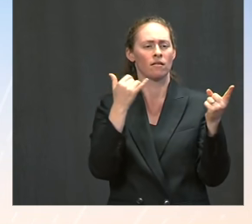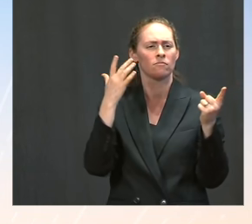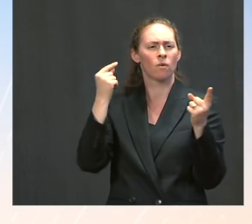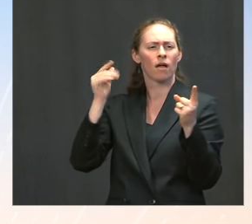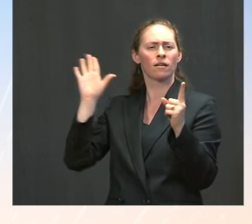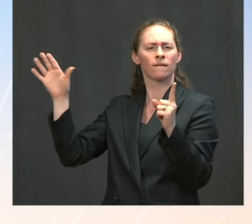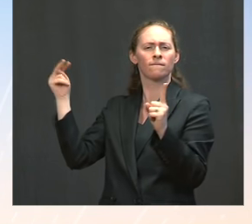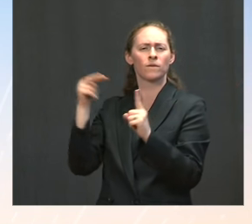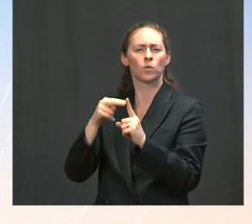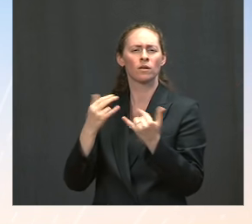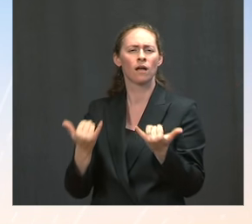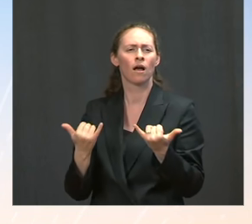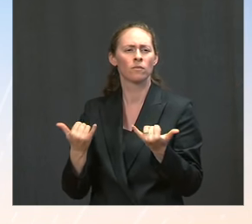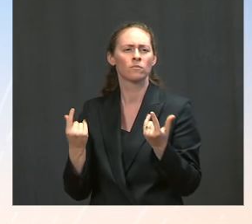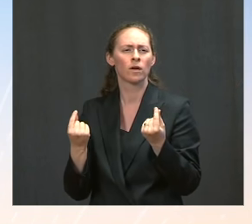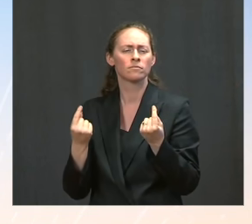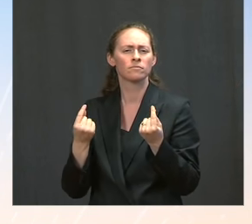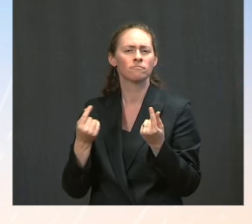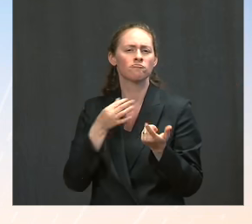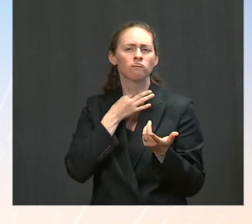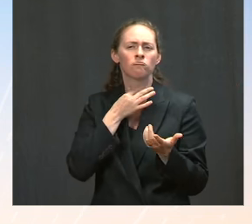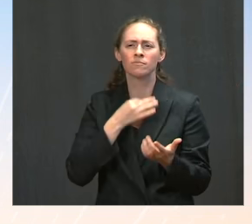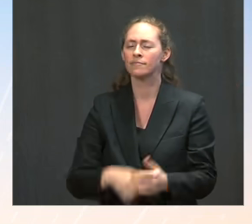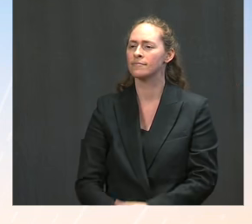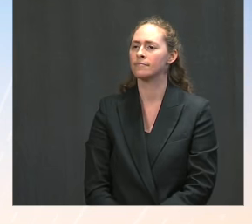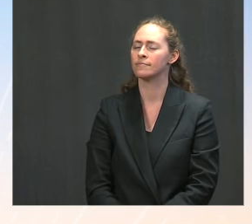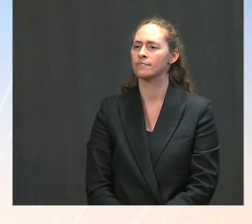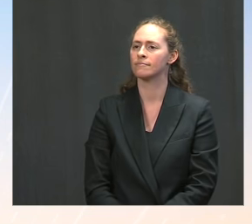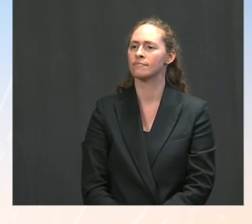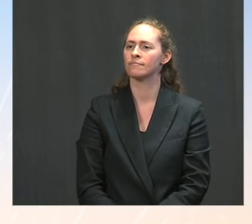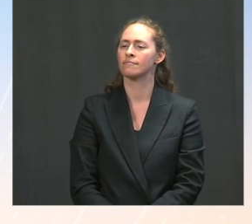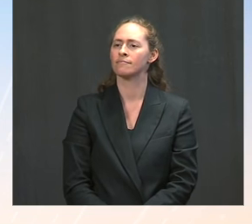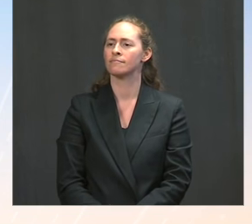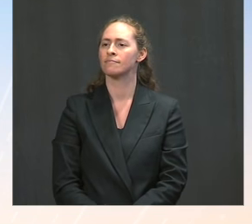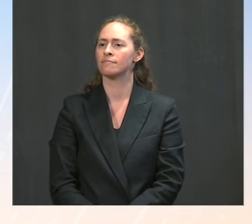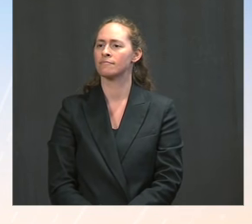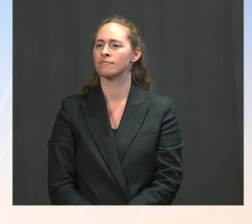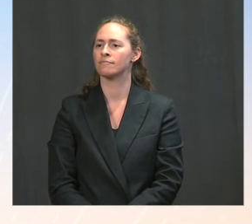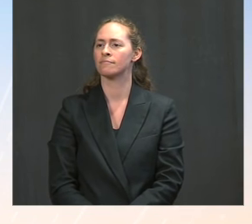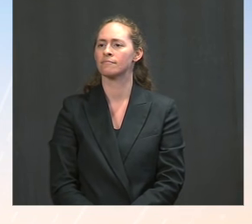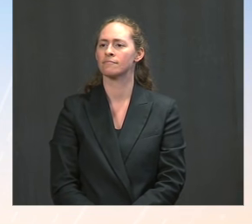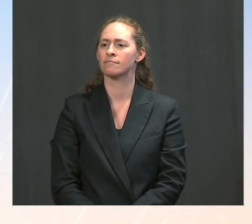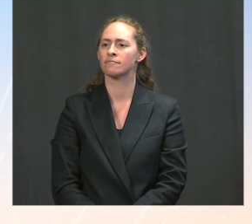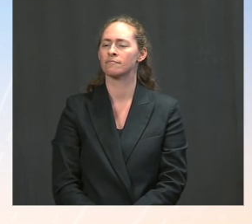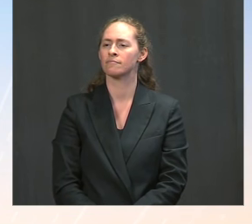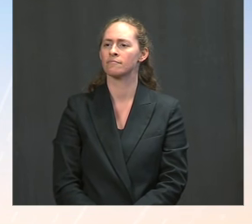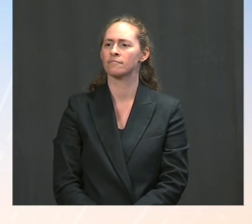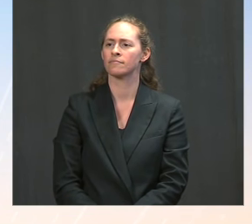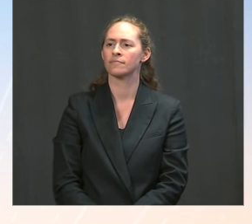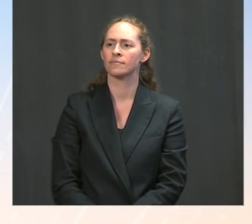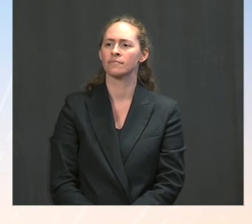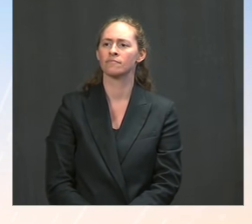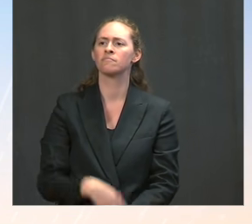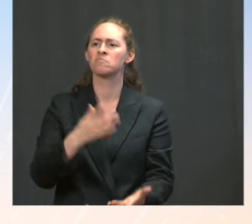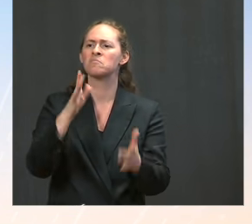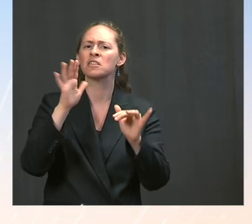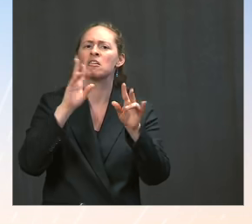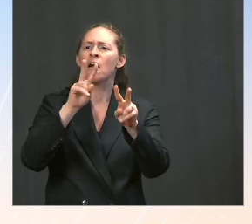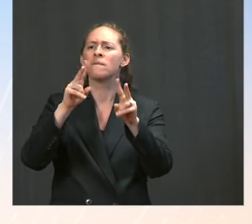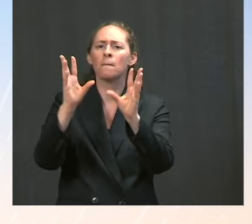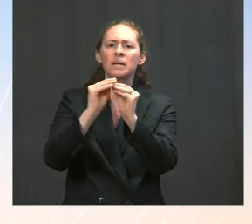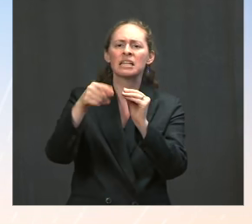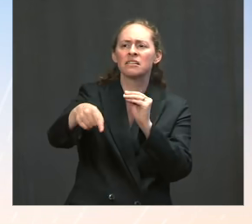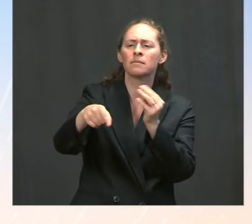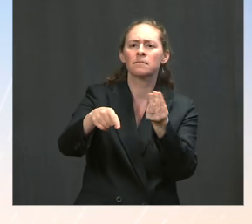think he's made that proposal in any recent time, but he's looking forward to the meeting with the Prime Minister. Go ahead. Quick question on